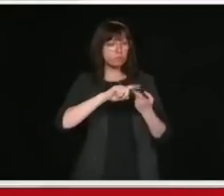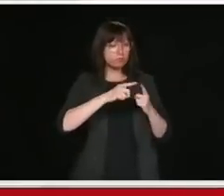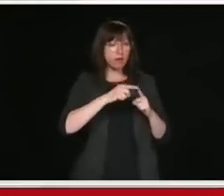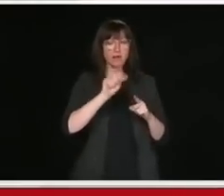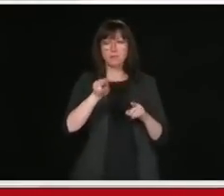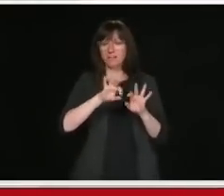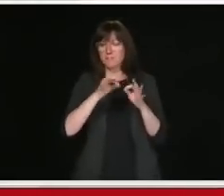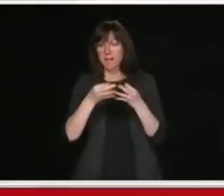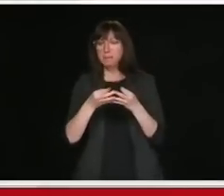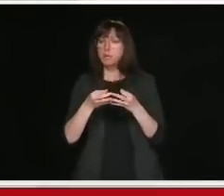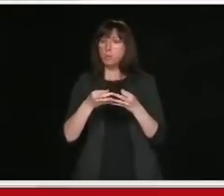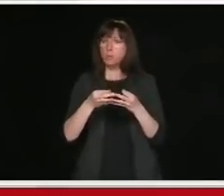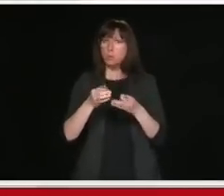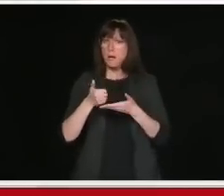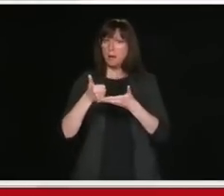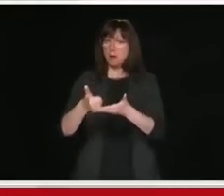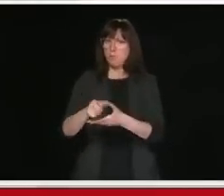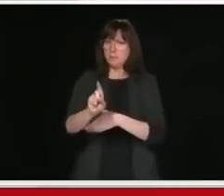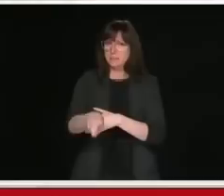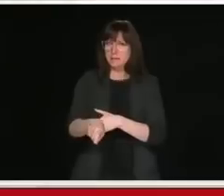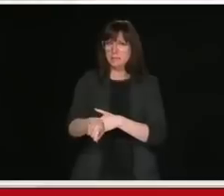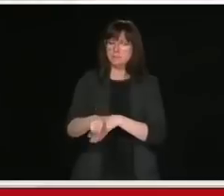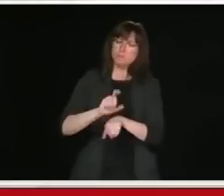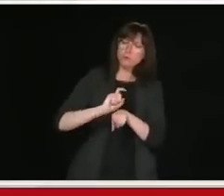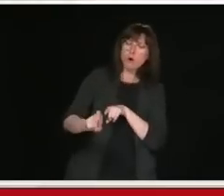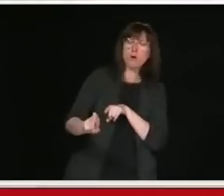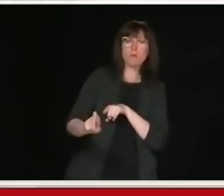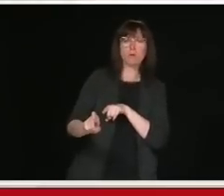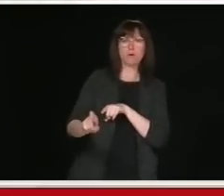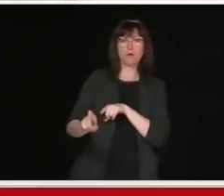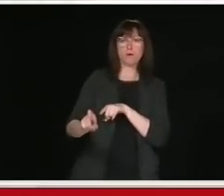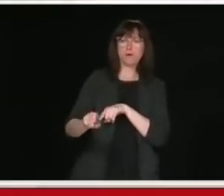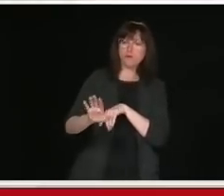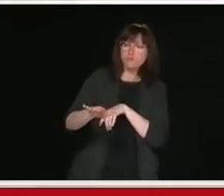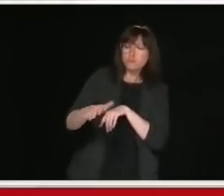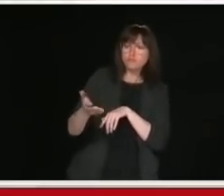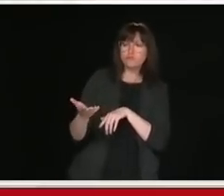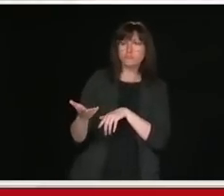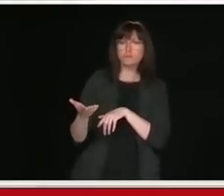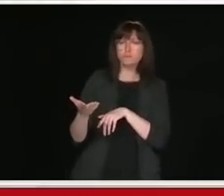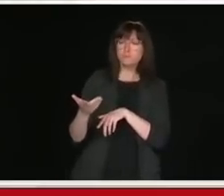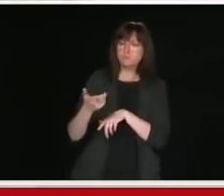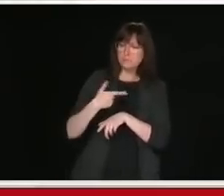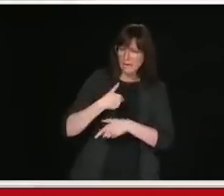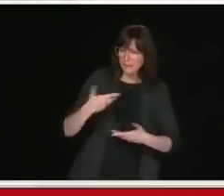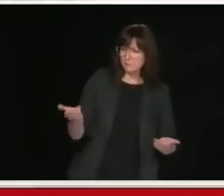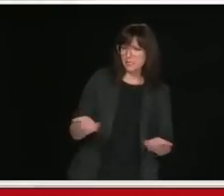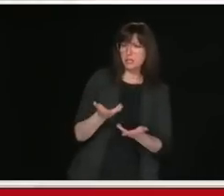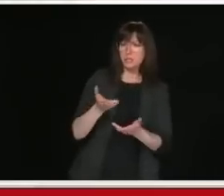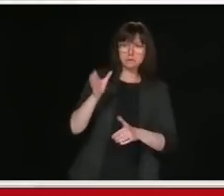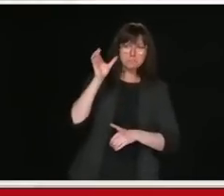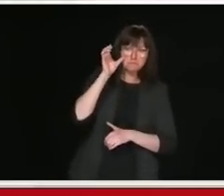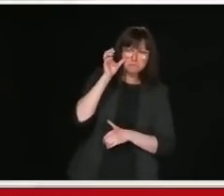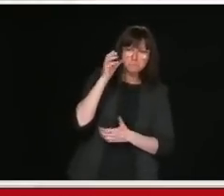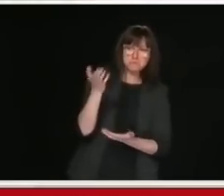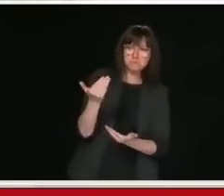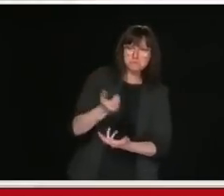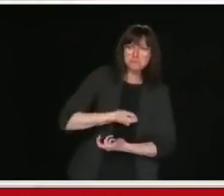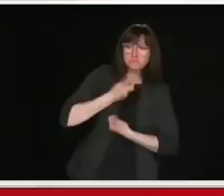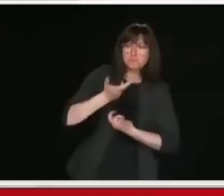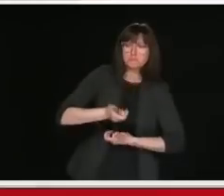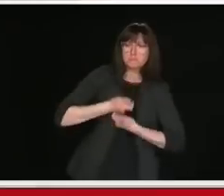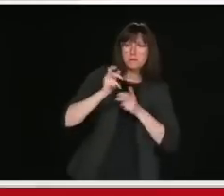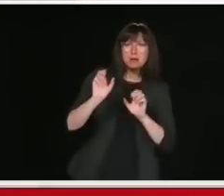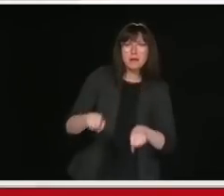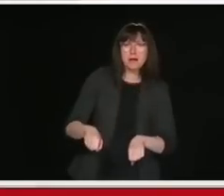just give him a phone call or give her a phone call and tell him or tell her that you're there to listen. We're going through tough times,